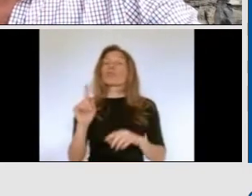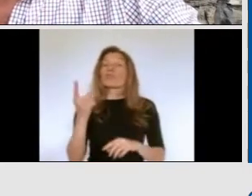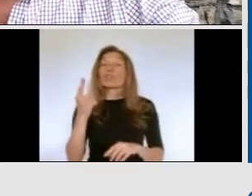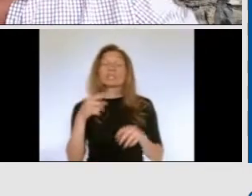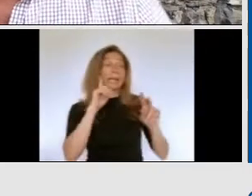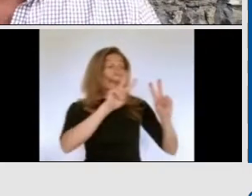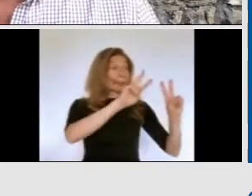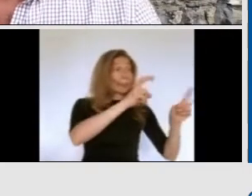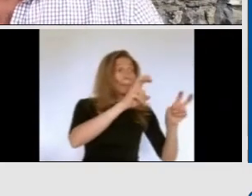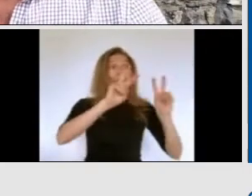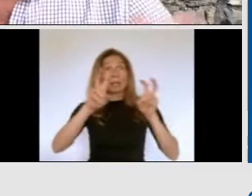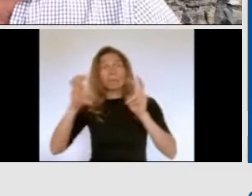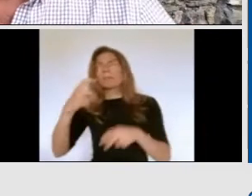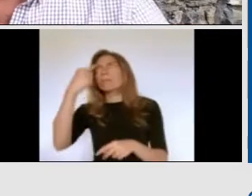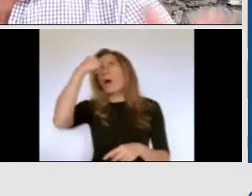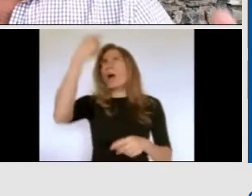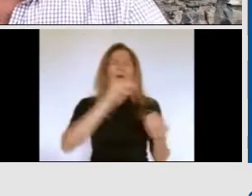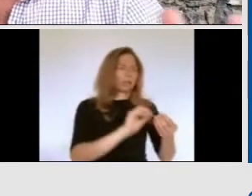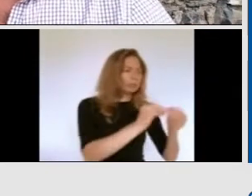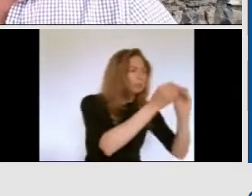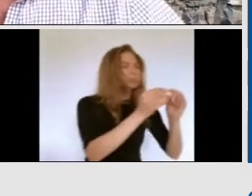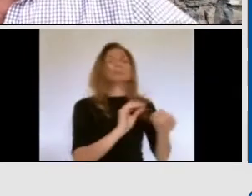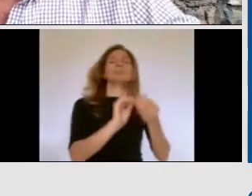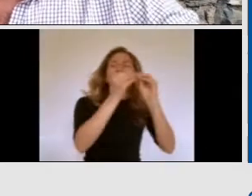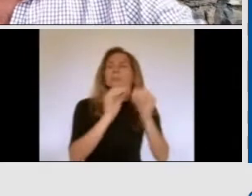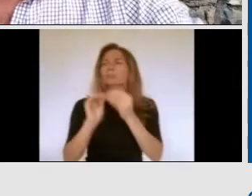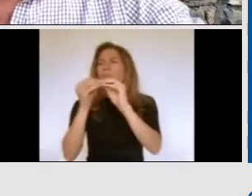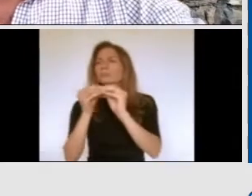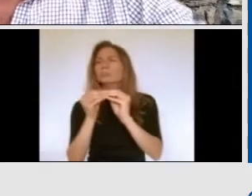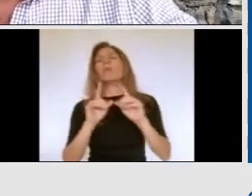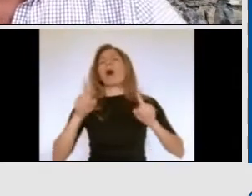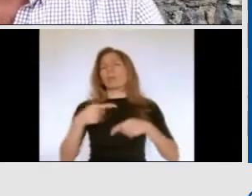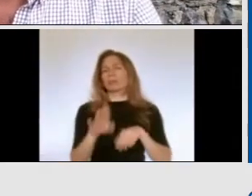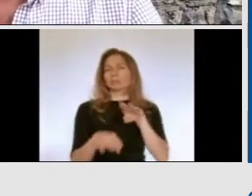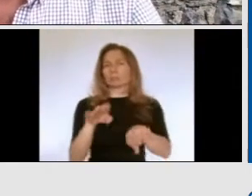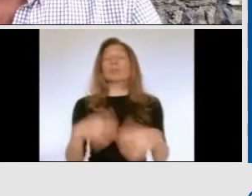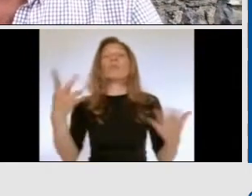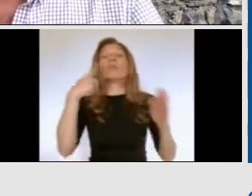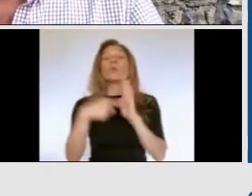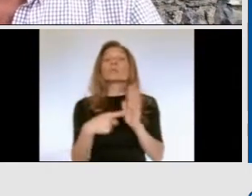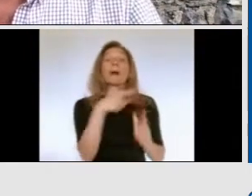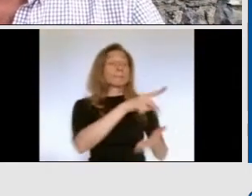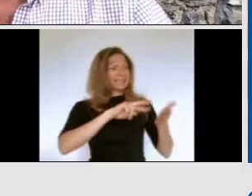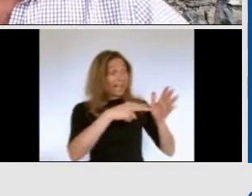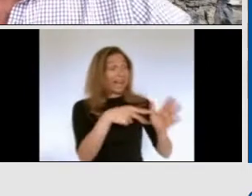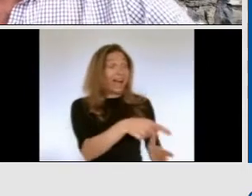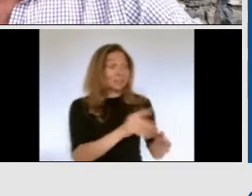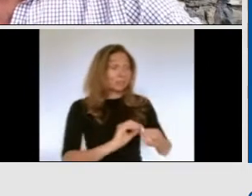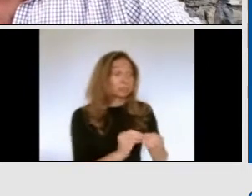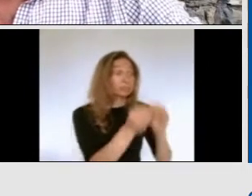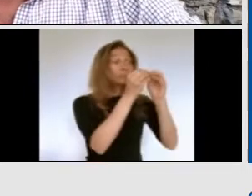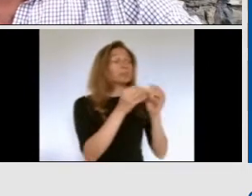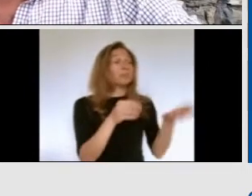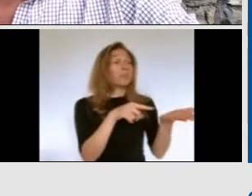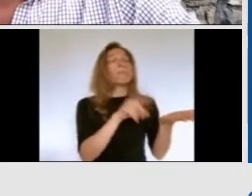develop in order to see how we can bring together all these different sorts of technologies and make sure that they add value to